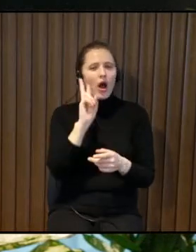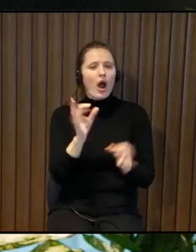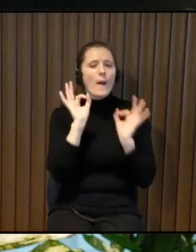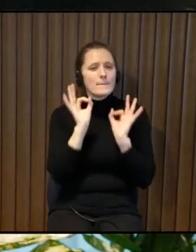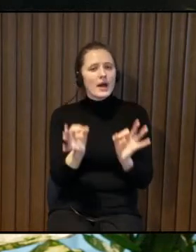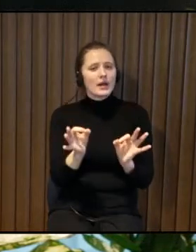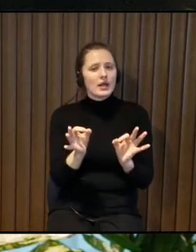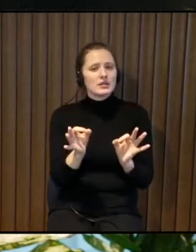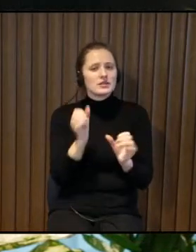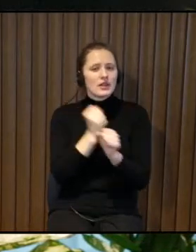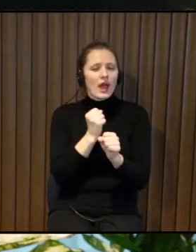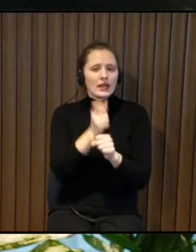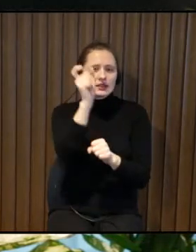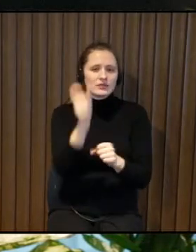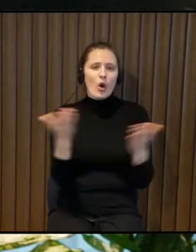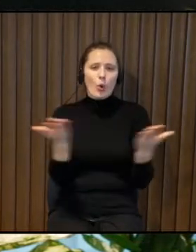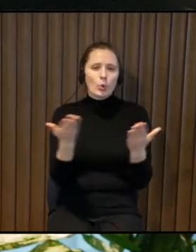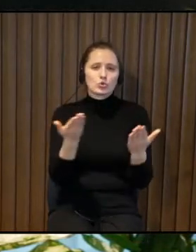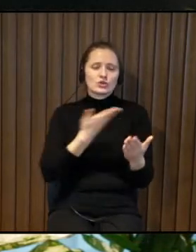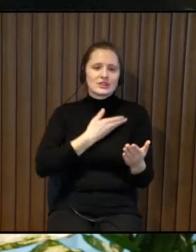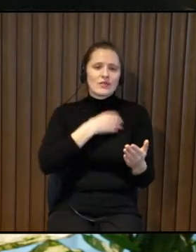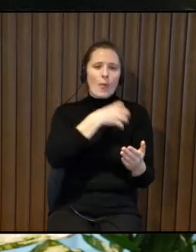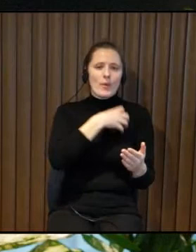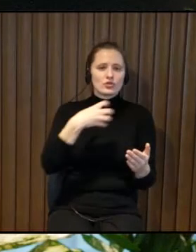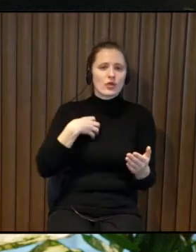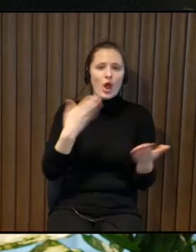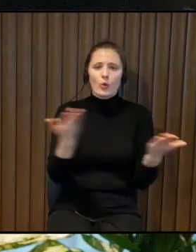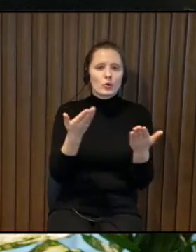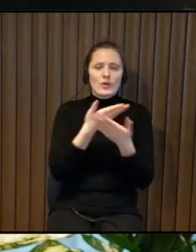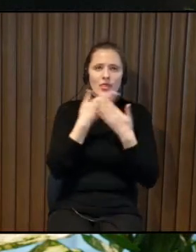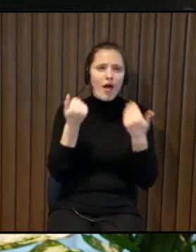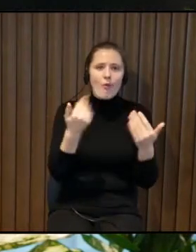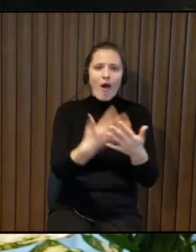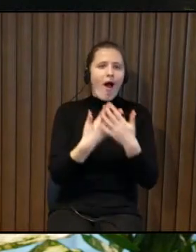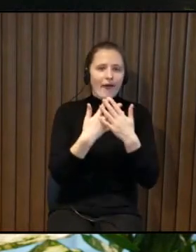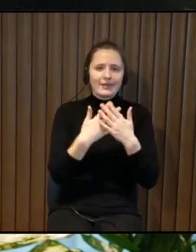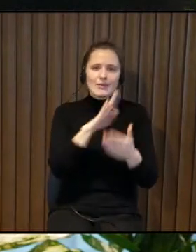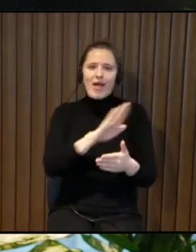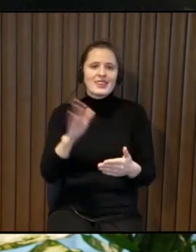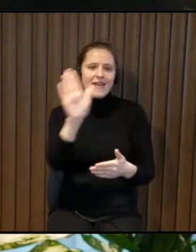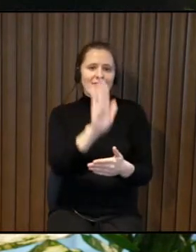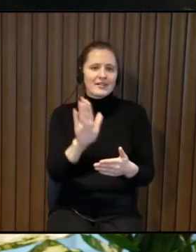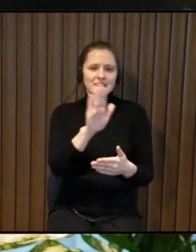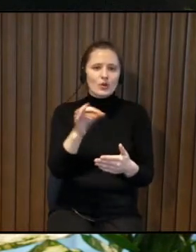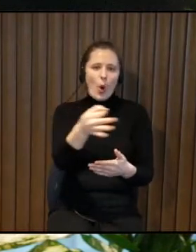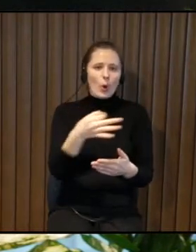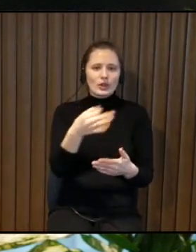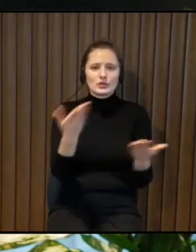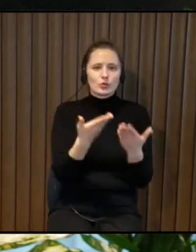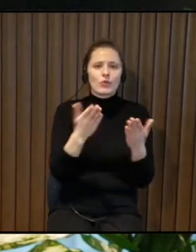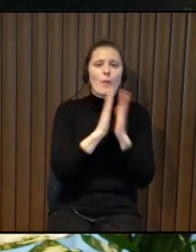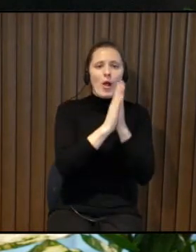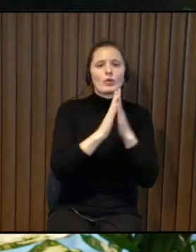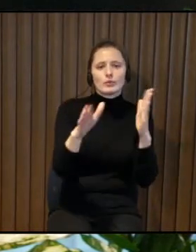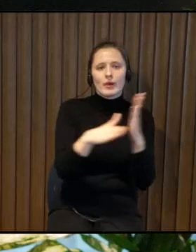mentioned that NGOs should always be involved. But what if in a